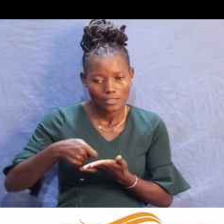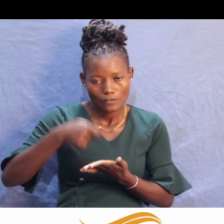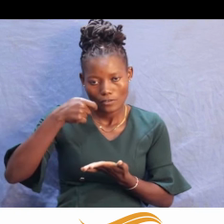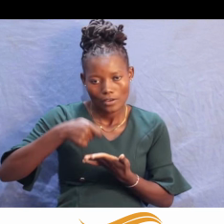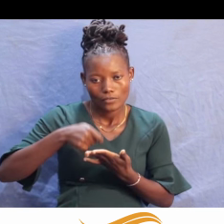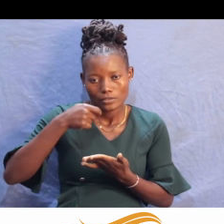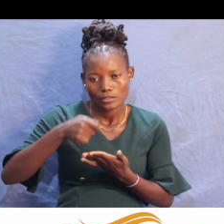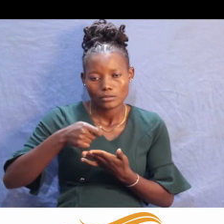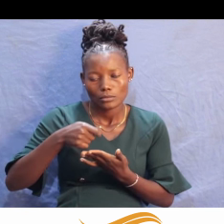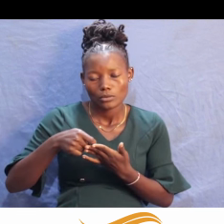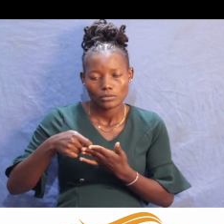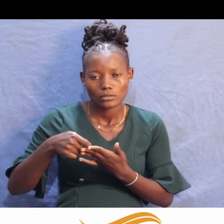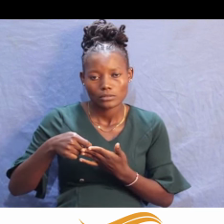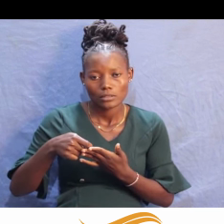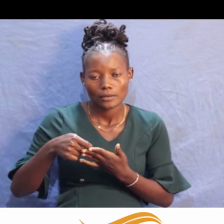of blood.